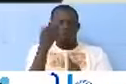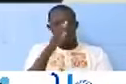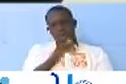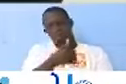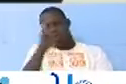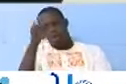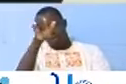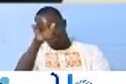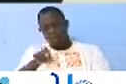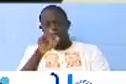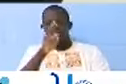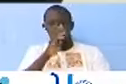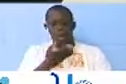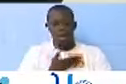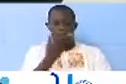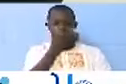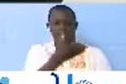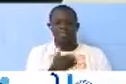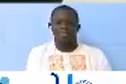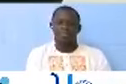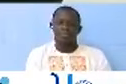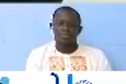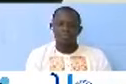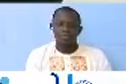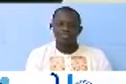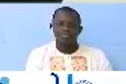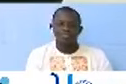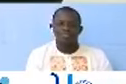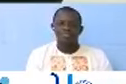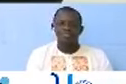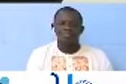person there?